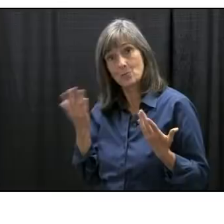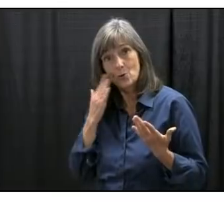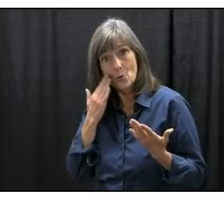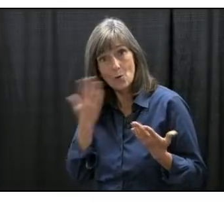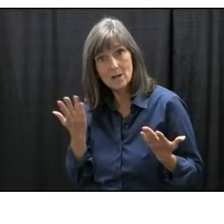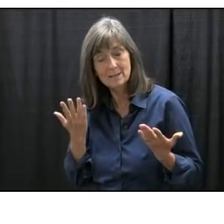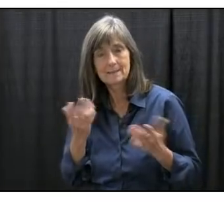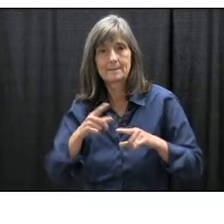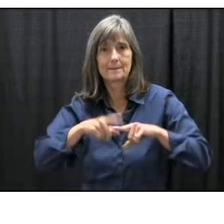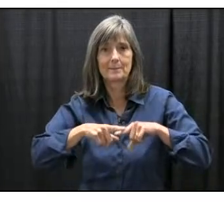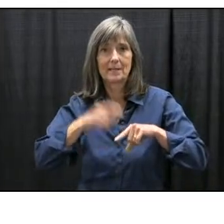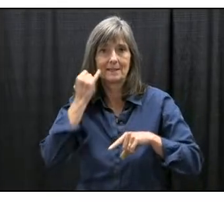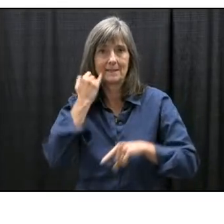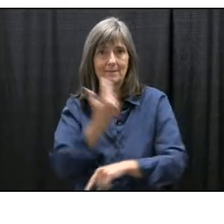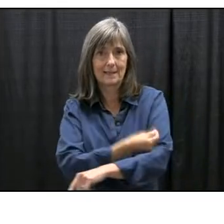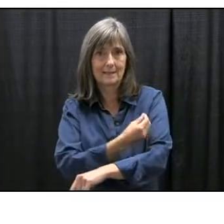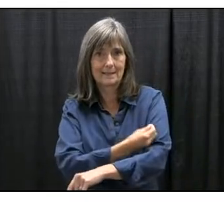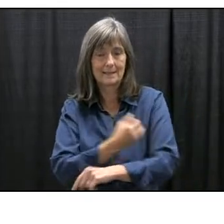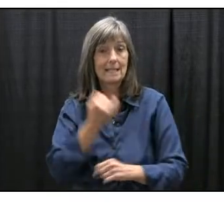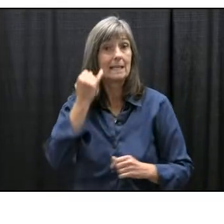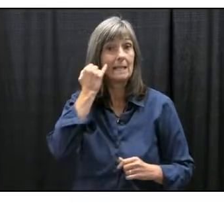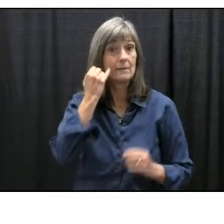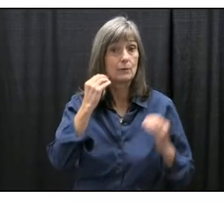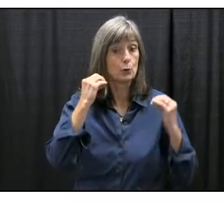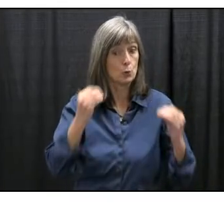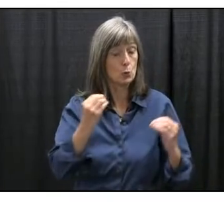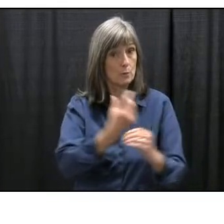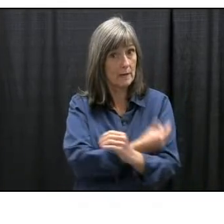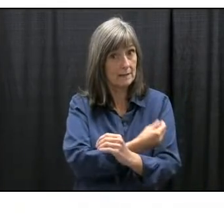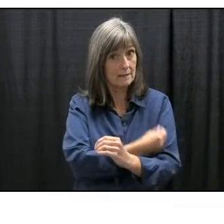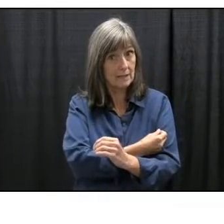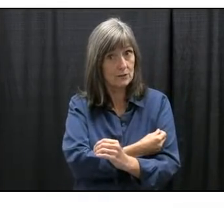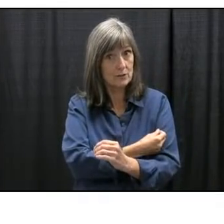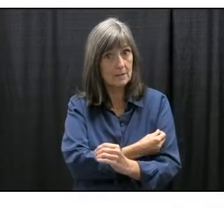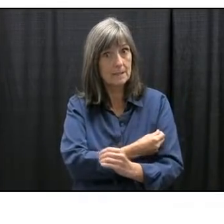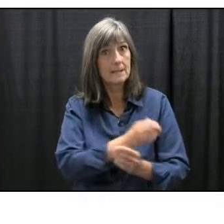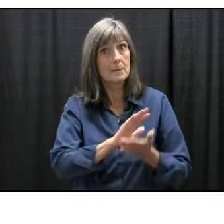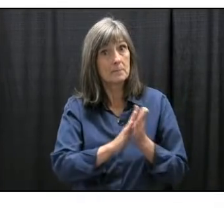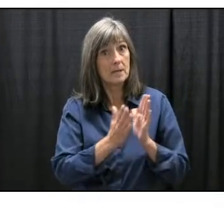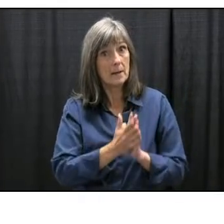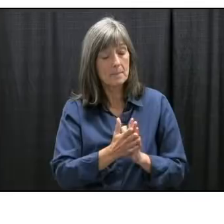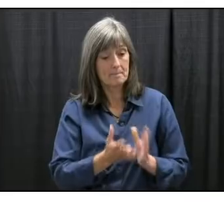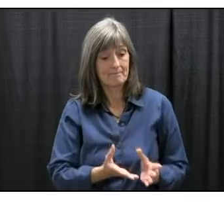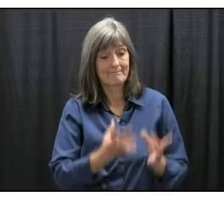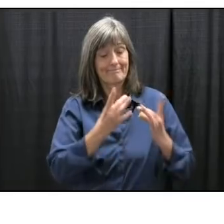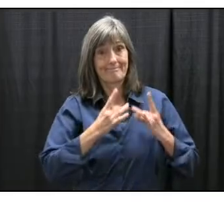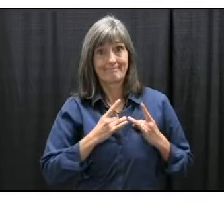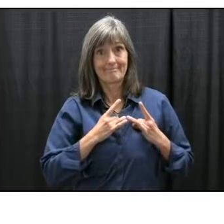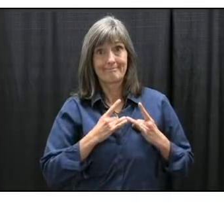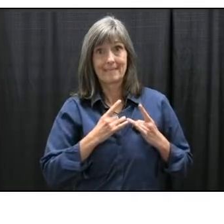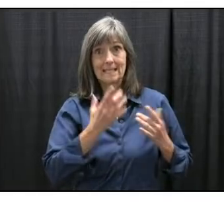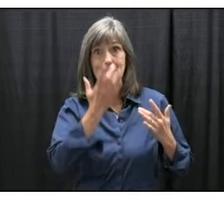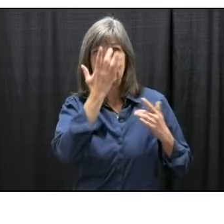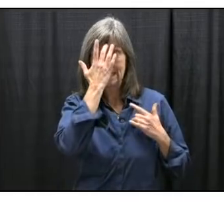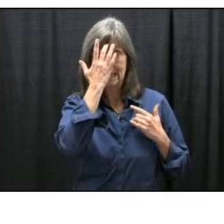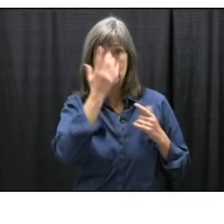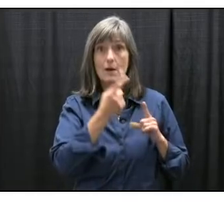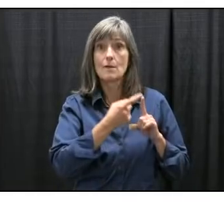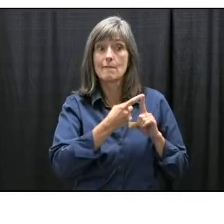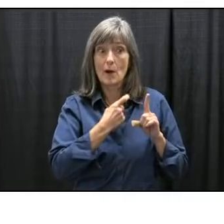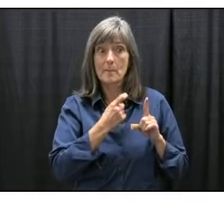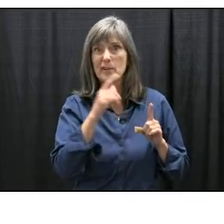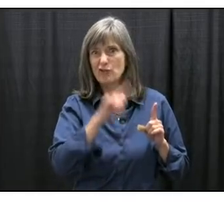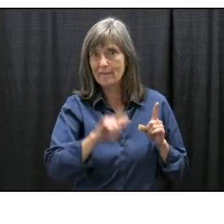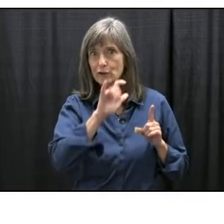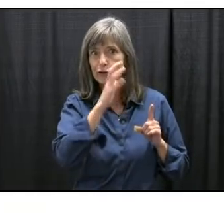And so if you are not vaccinated, the probability of you acquiring a community infection from an infected traveler